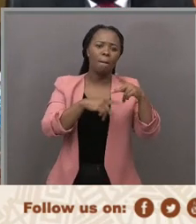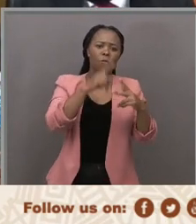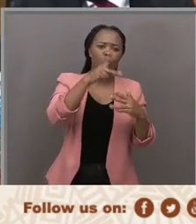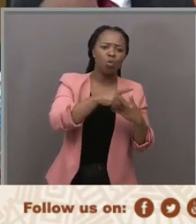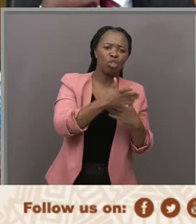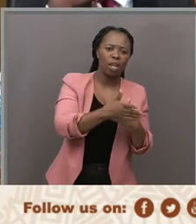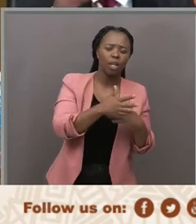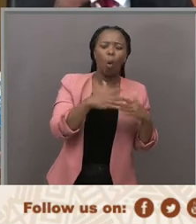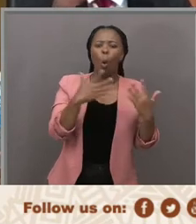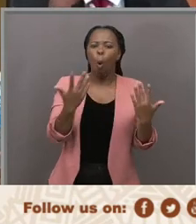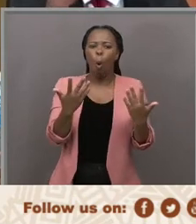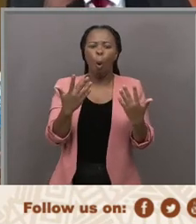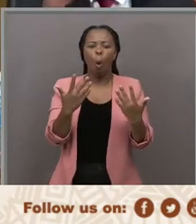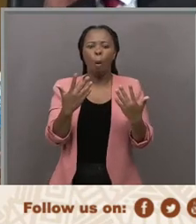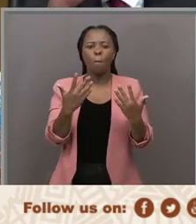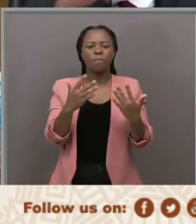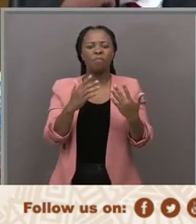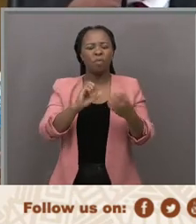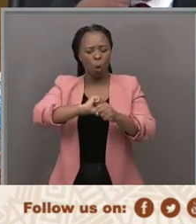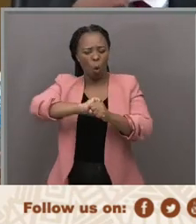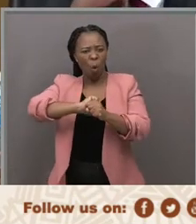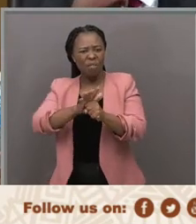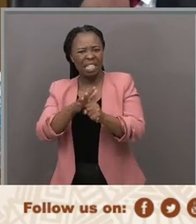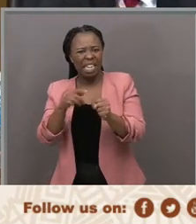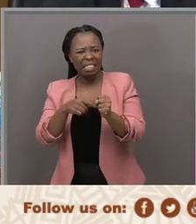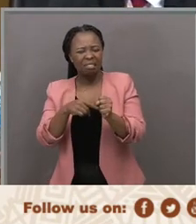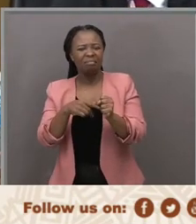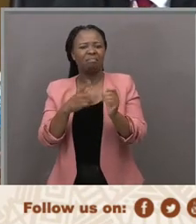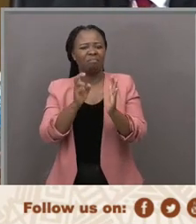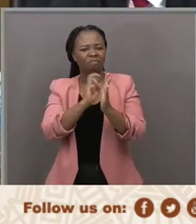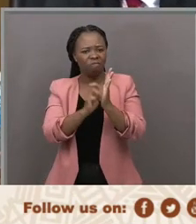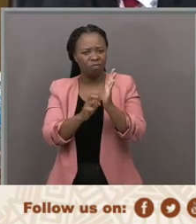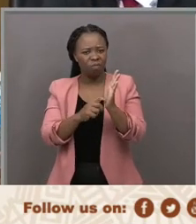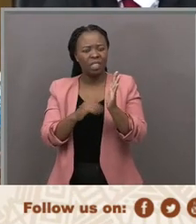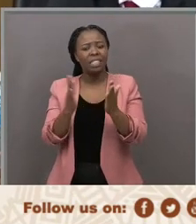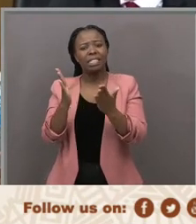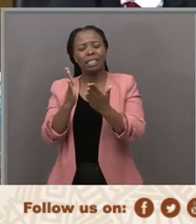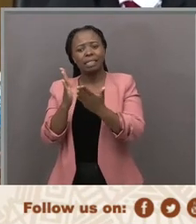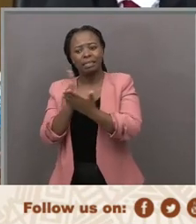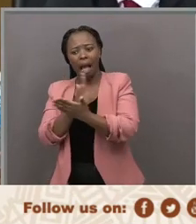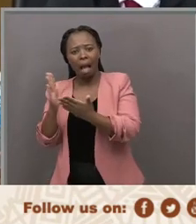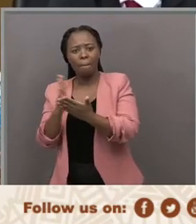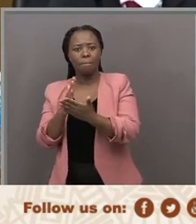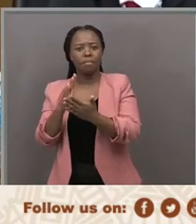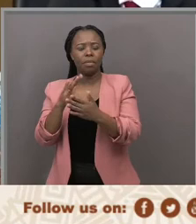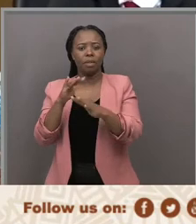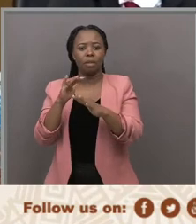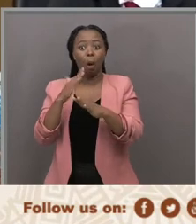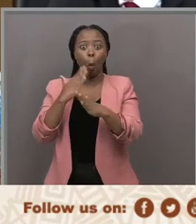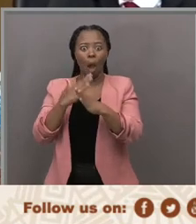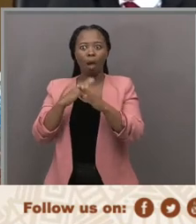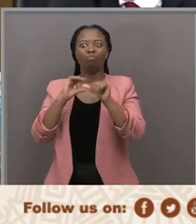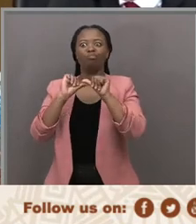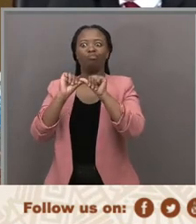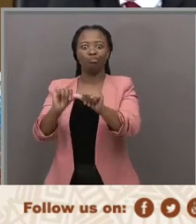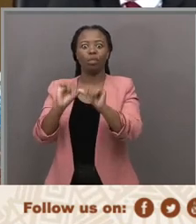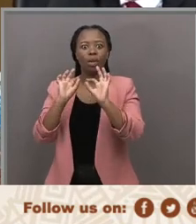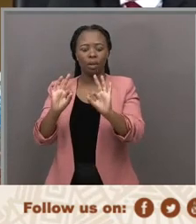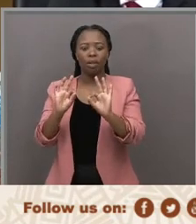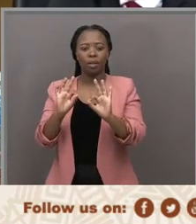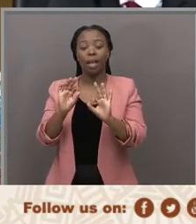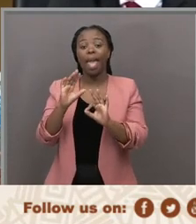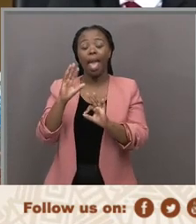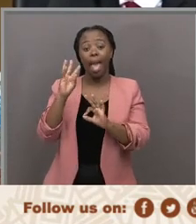with COVID-19 regulations, but others have to do with the bureaucracy and incompetence, MEC Mamabulo. I'm glad